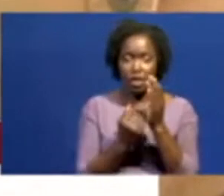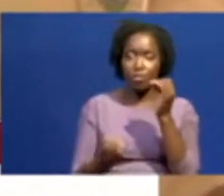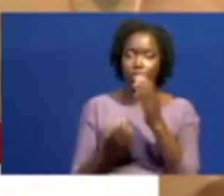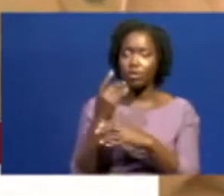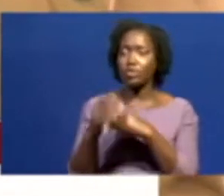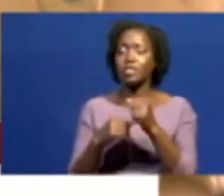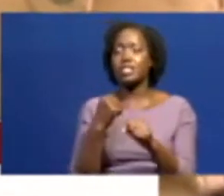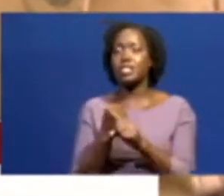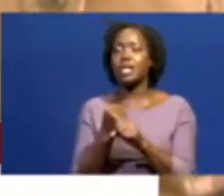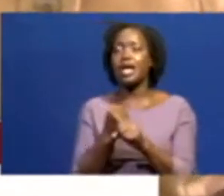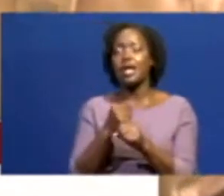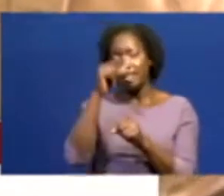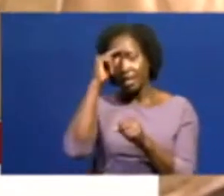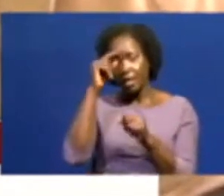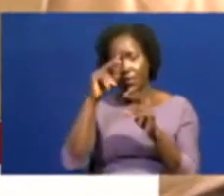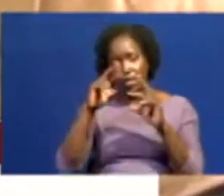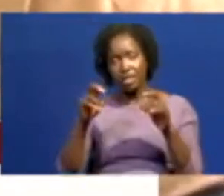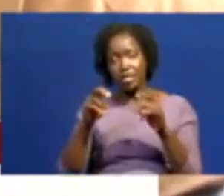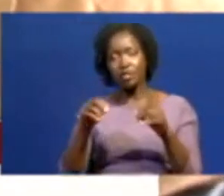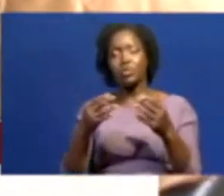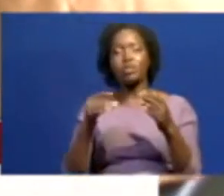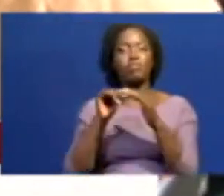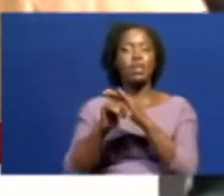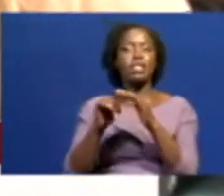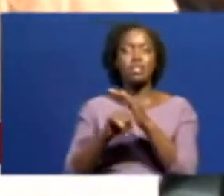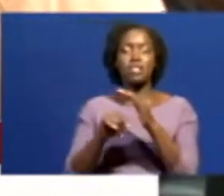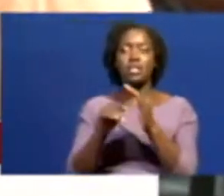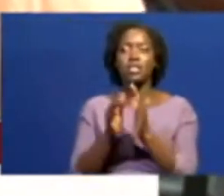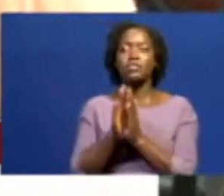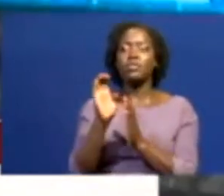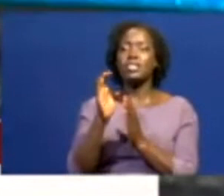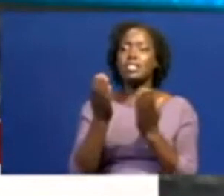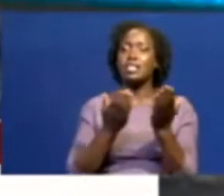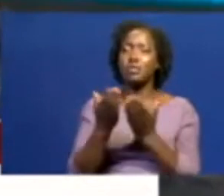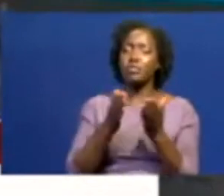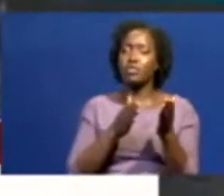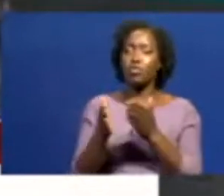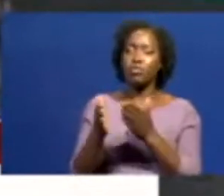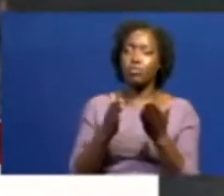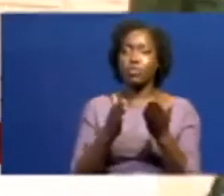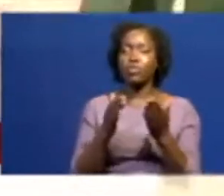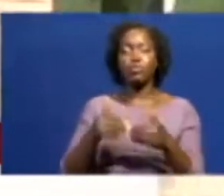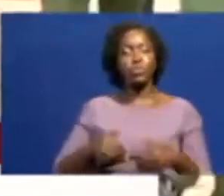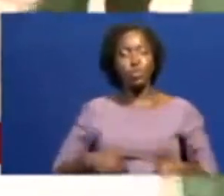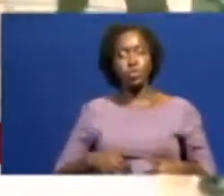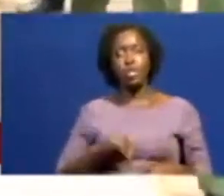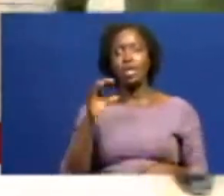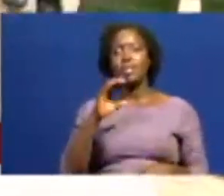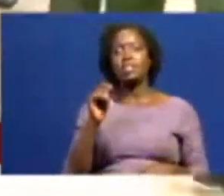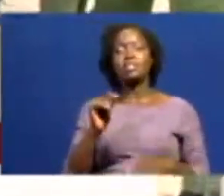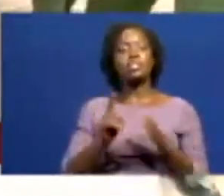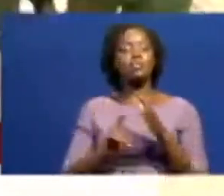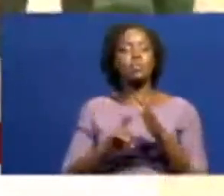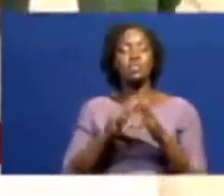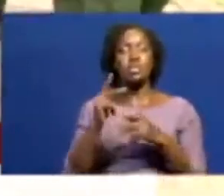is seeking to provide access to digital skills, e-services, and online opportunities to the youths. The ICT ministry is